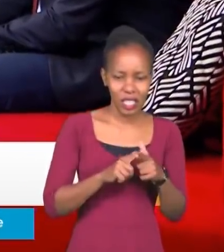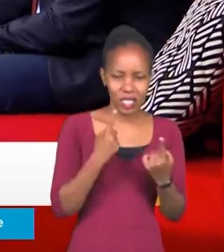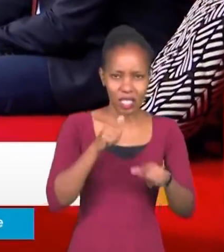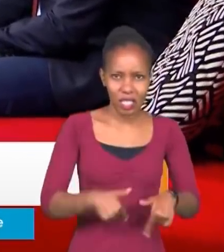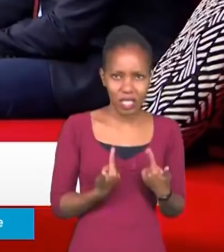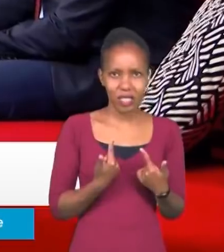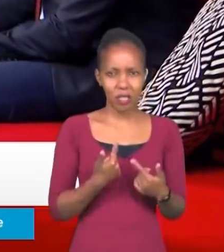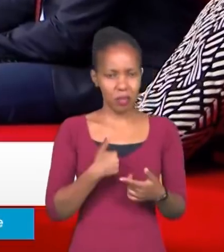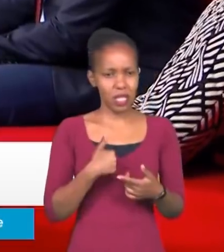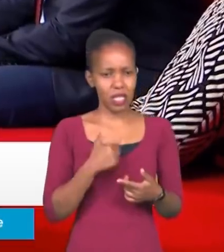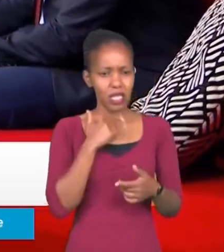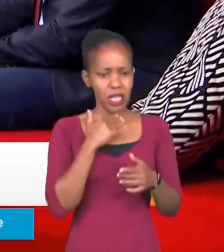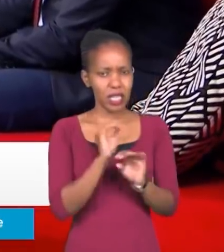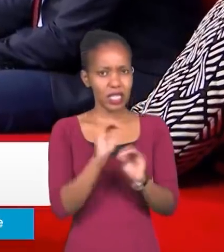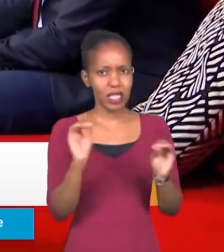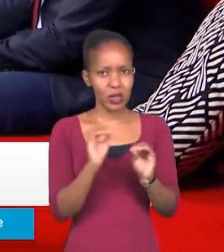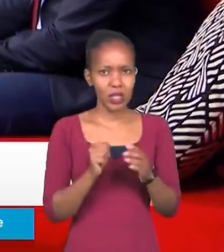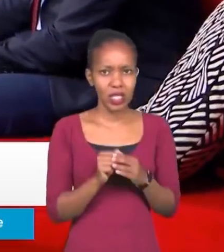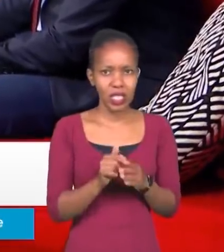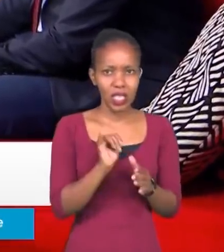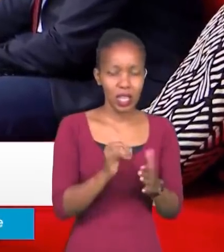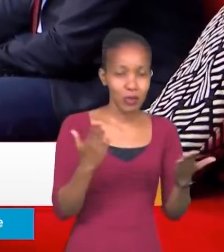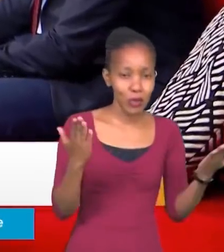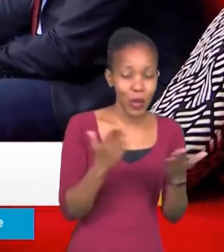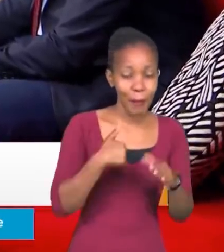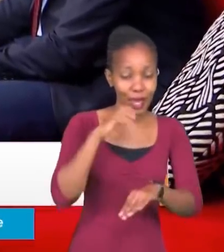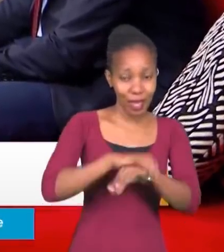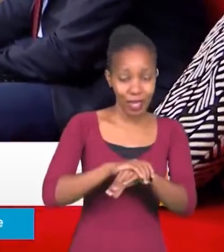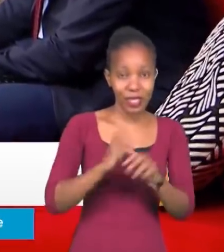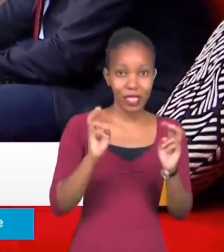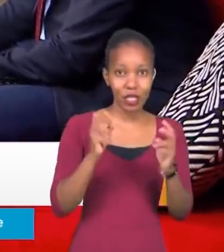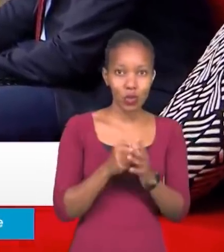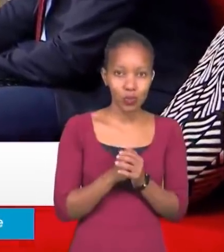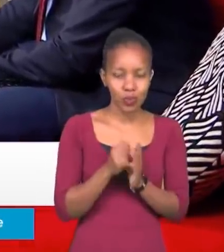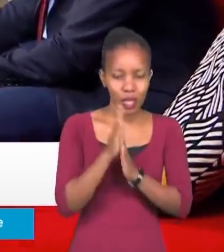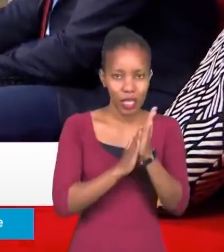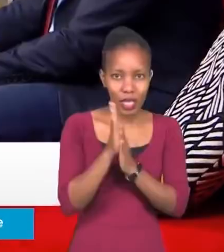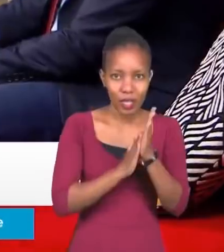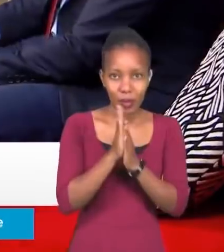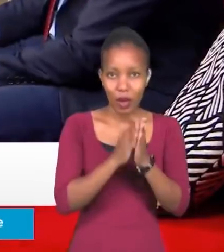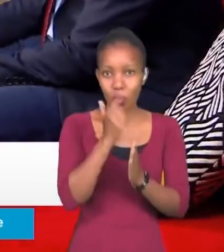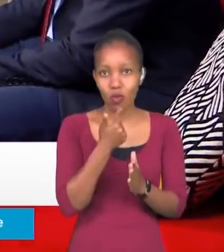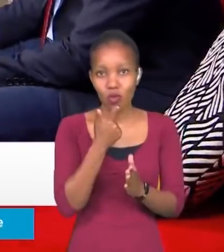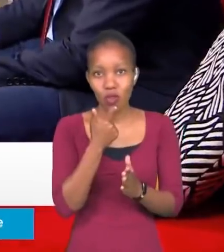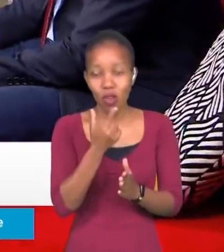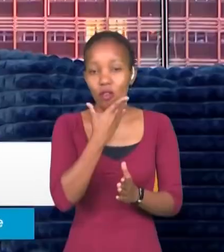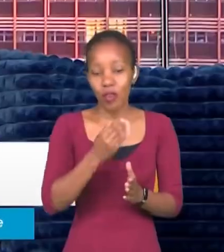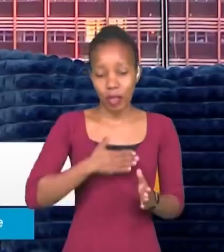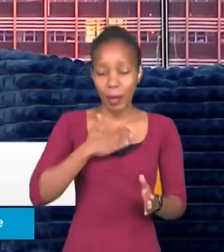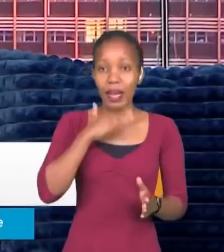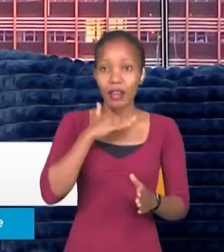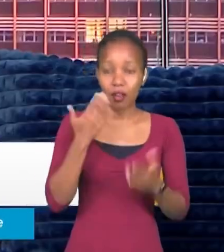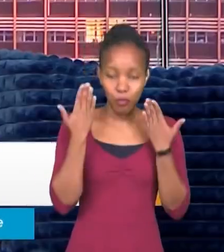I am not dead. Yeah. And that's where the title came from. I think it's inspired by the death of my father.